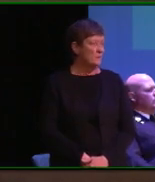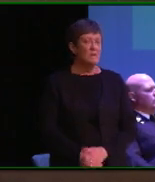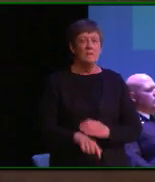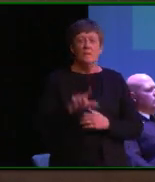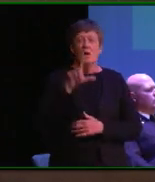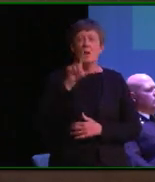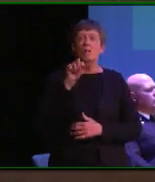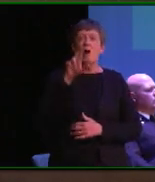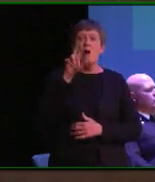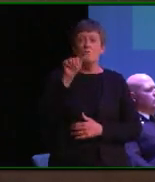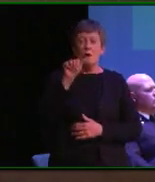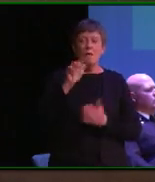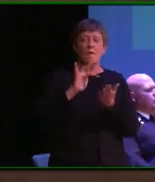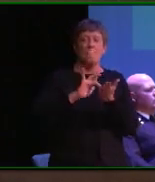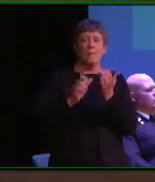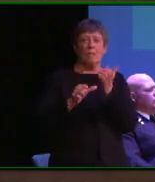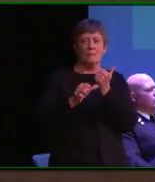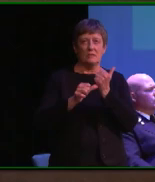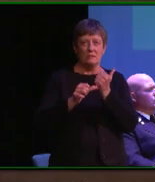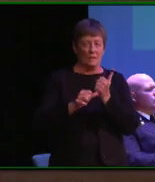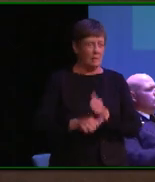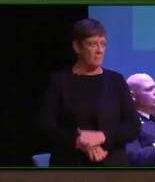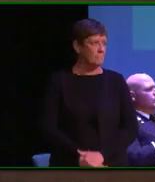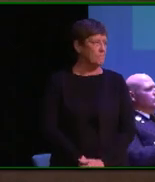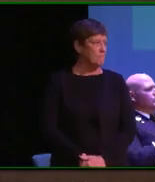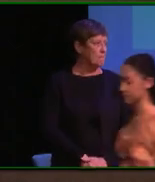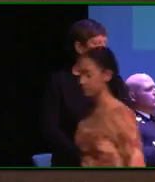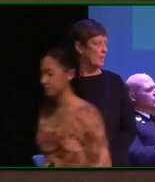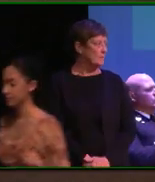Laura Poulos, Medical Assisting.